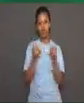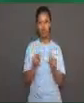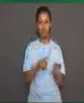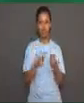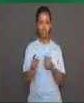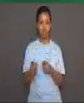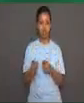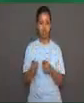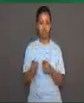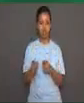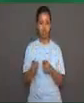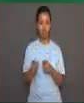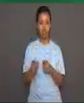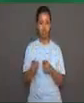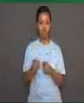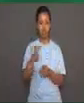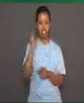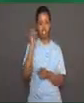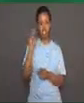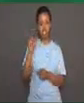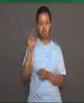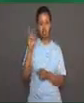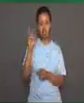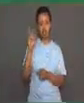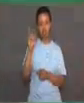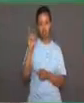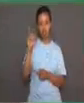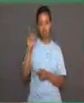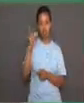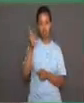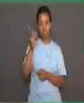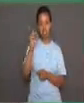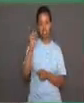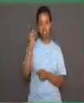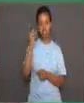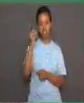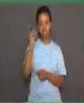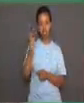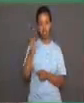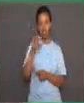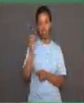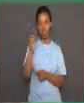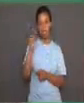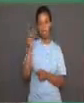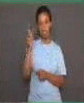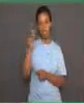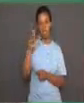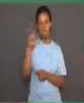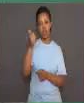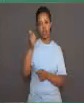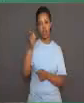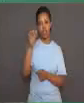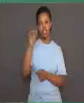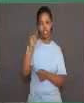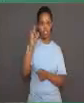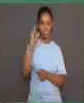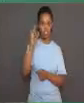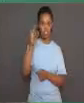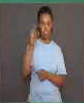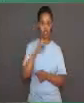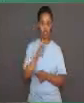is Indonesians and Malays. Students, can you make a list of